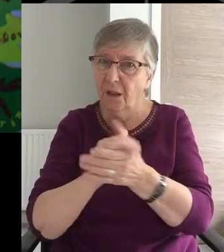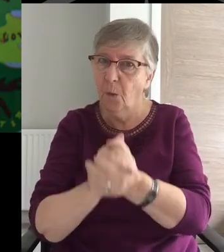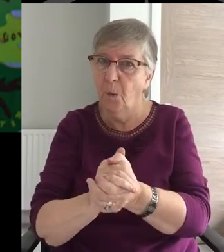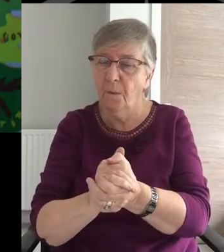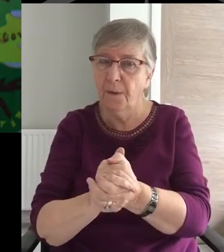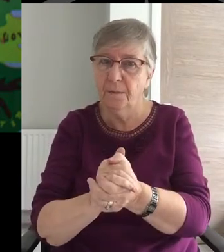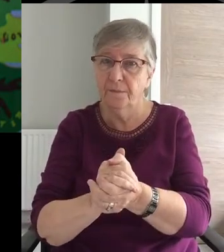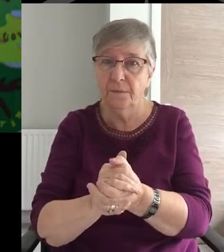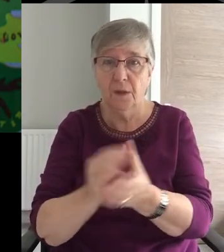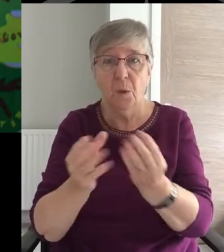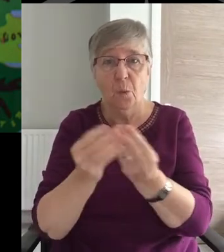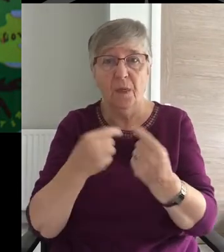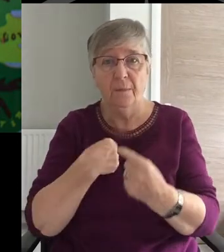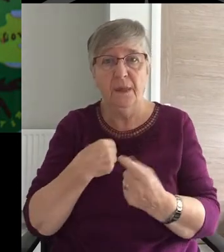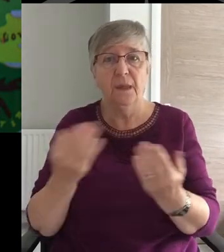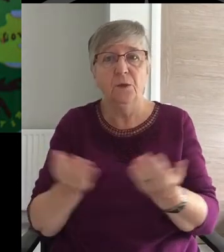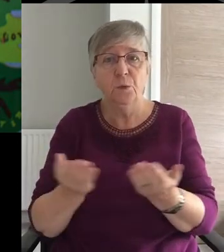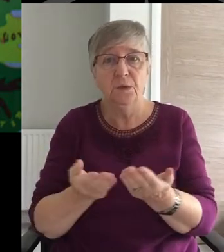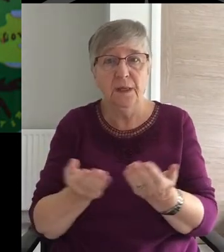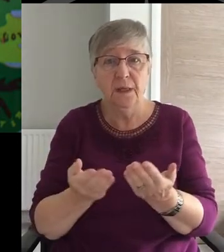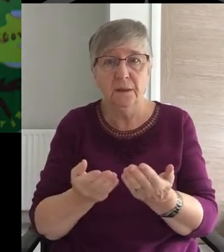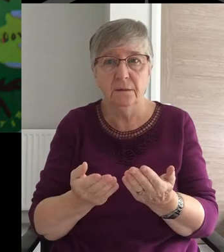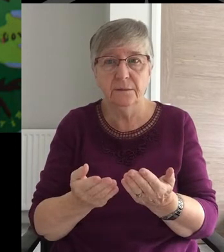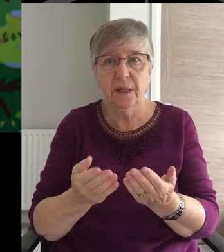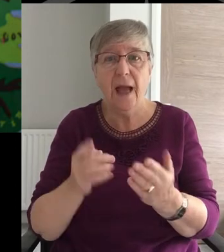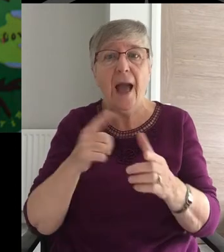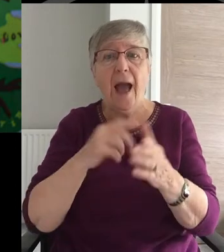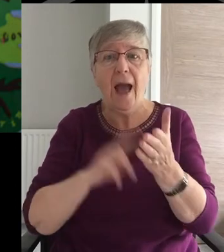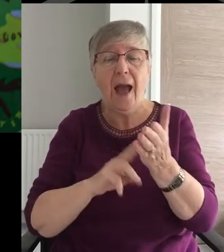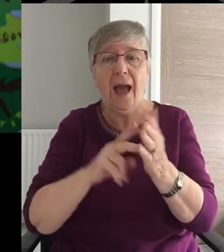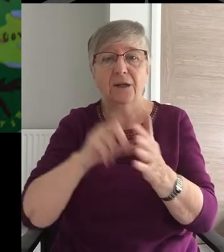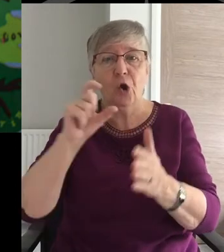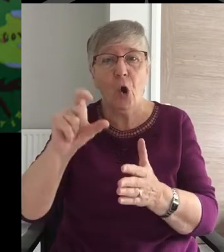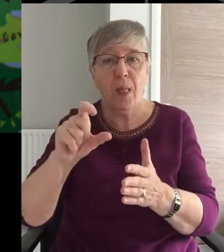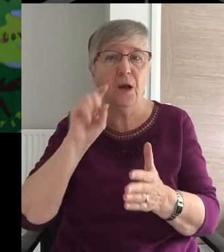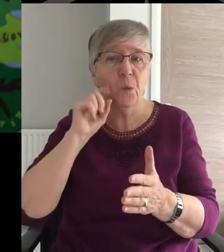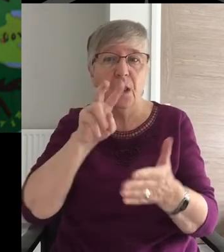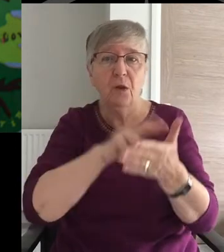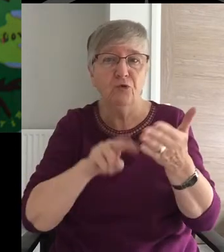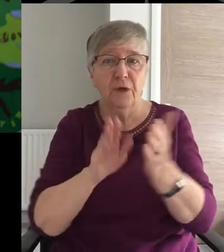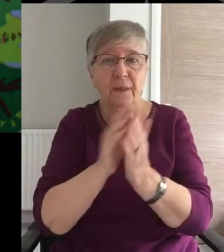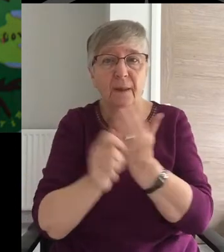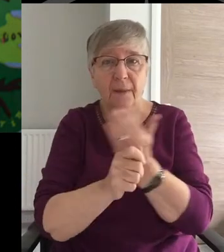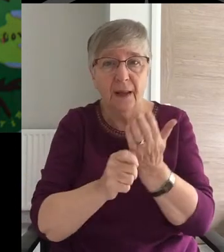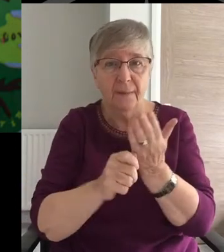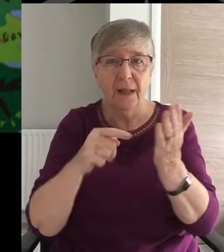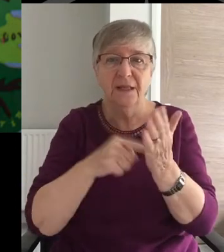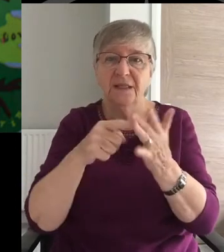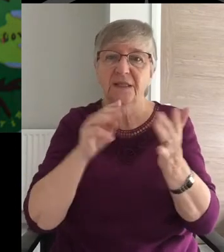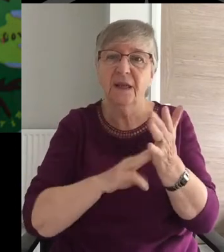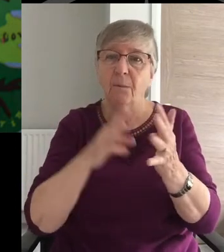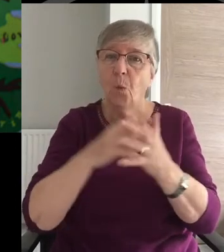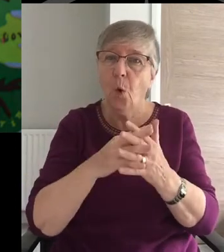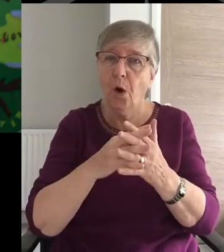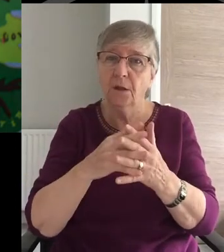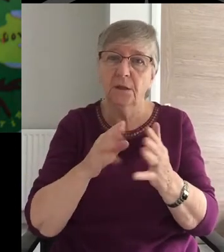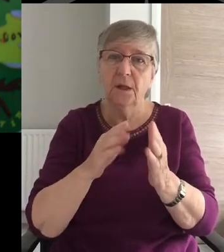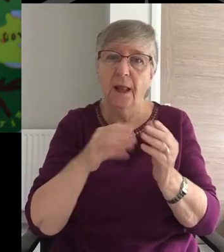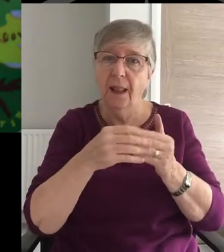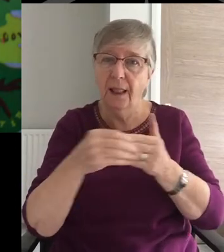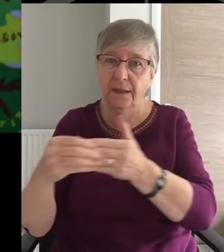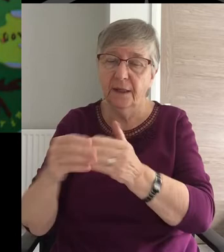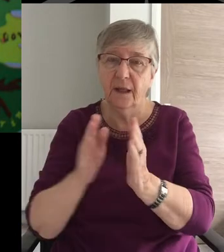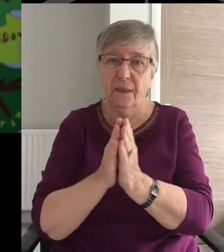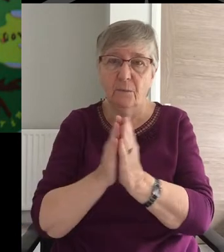As well as myself taking part in the service, Anne Collard will be reading the scriptures to us, and Tim Ward will be leading us in our prayers for others.